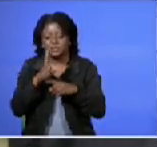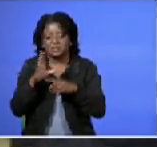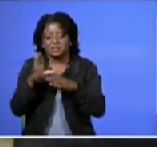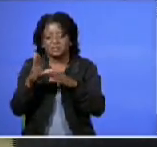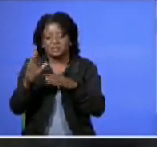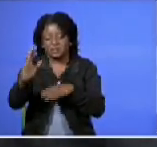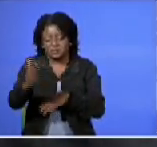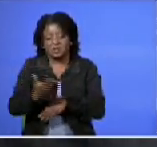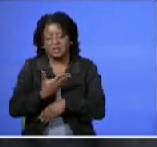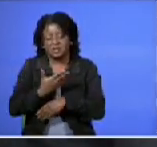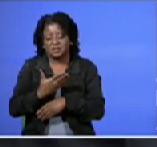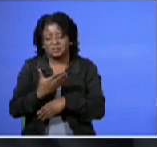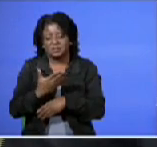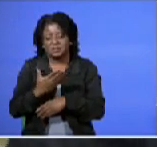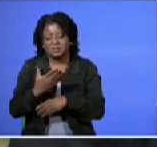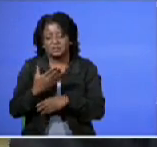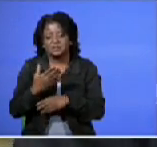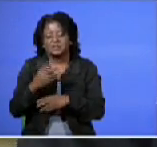coming Saturday.